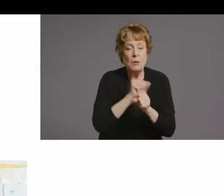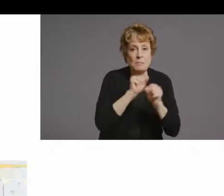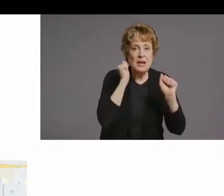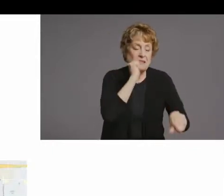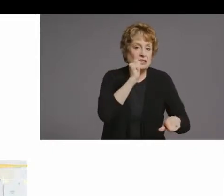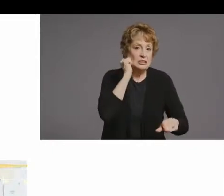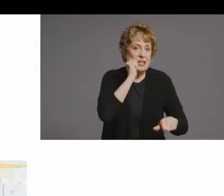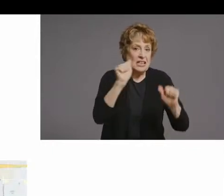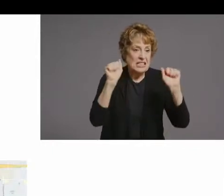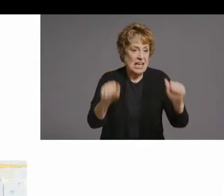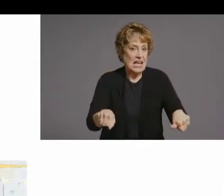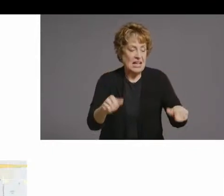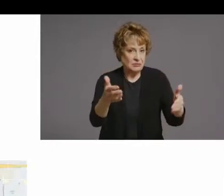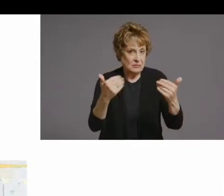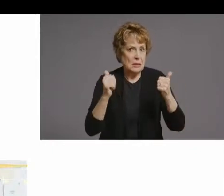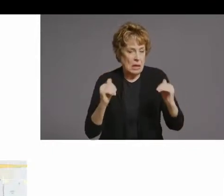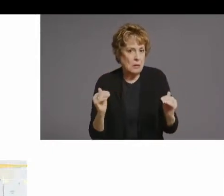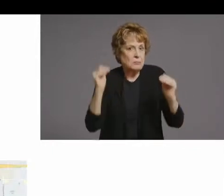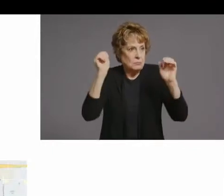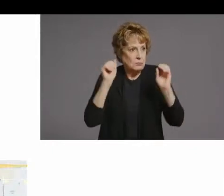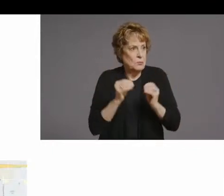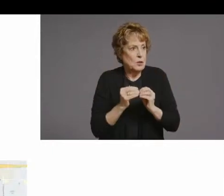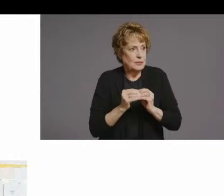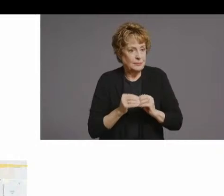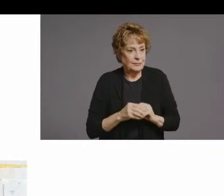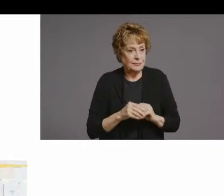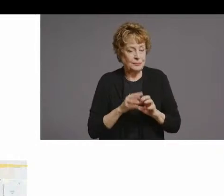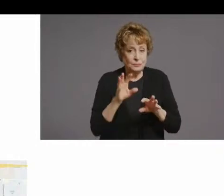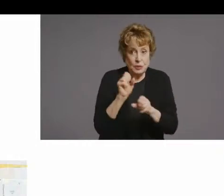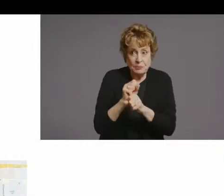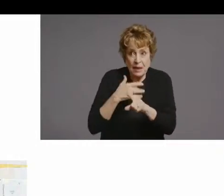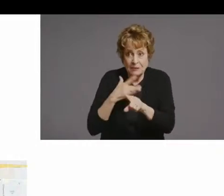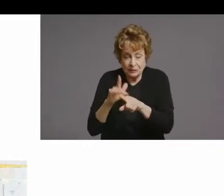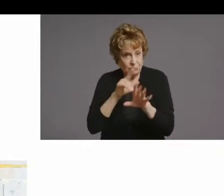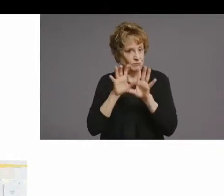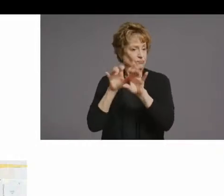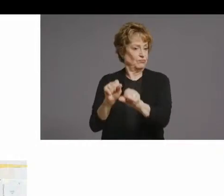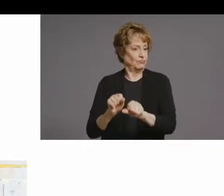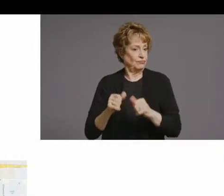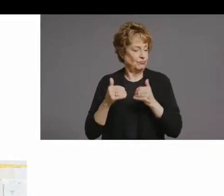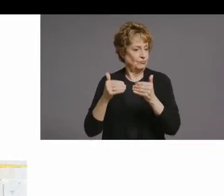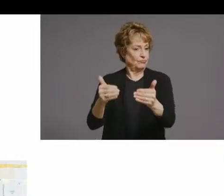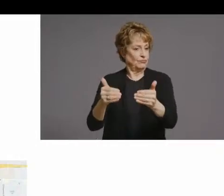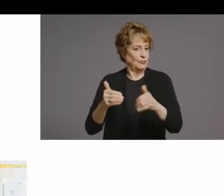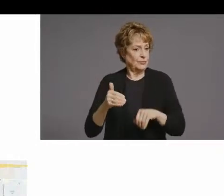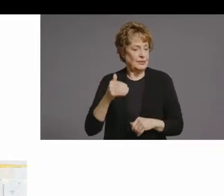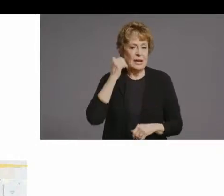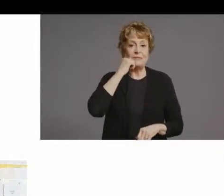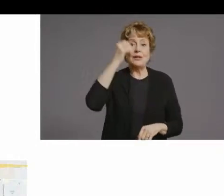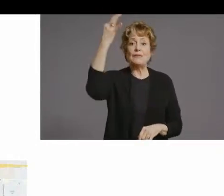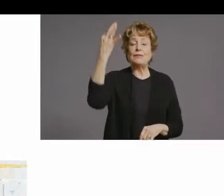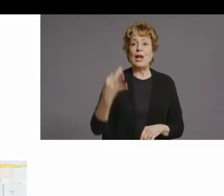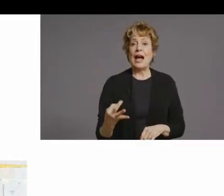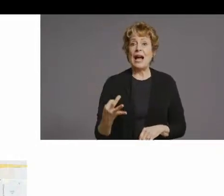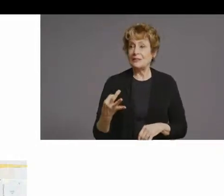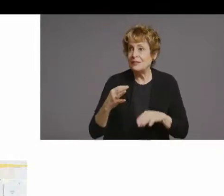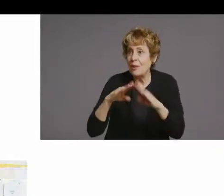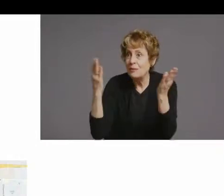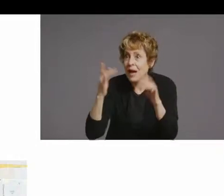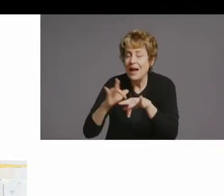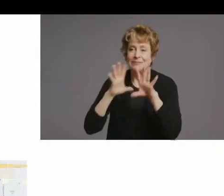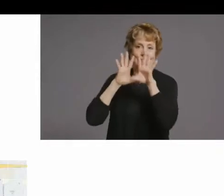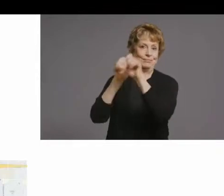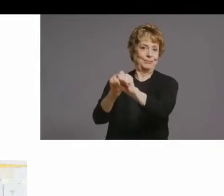do more. There are appointments available, so we release them every Friday. The other thing we would recommend is if you can't find